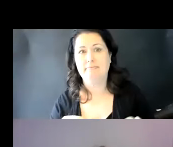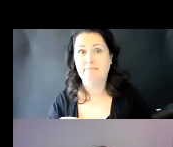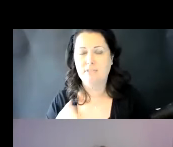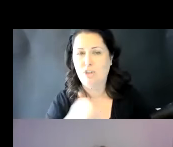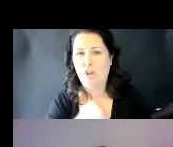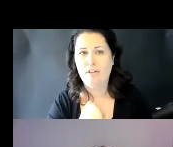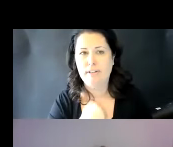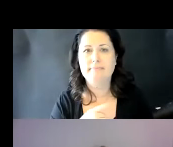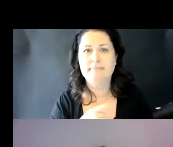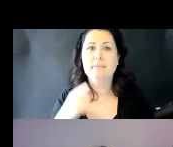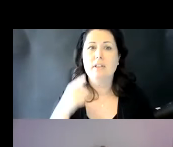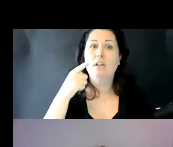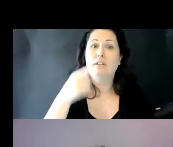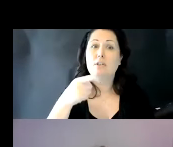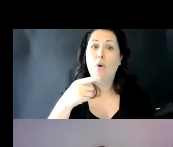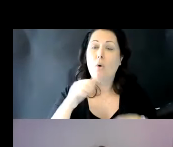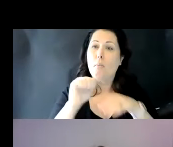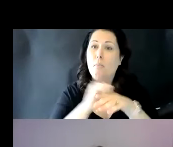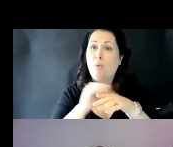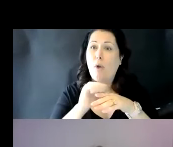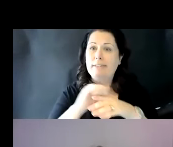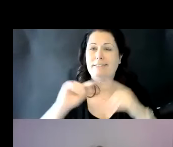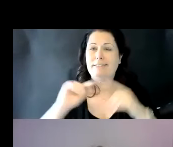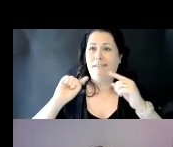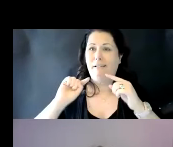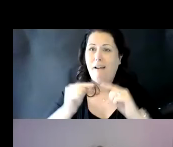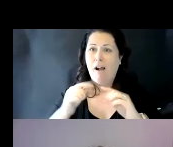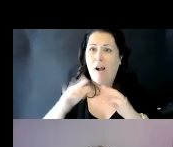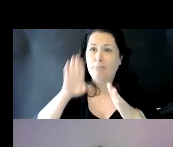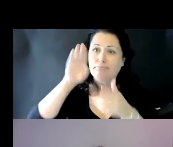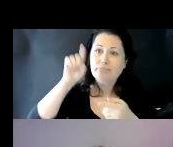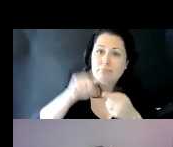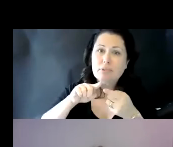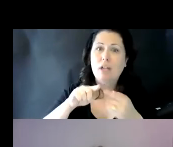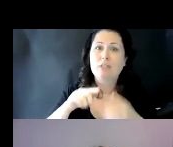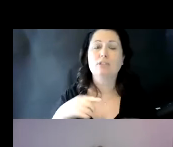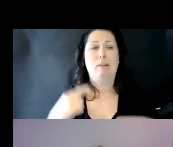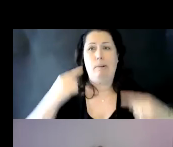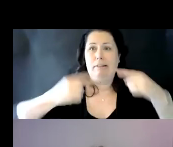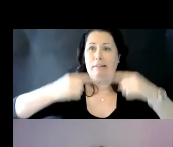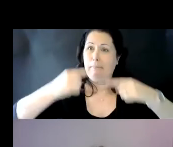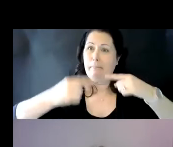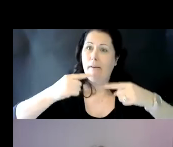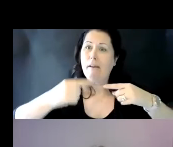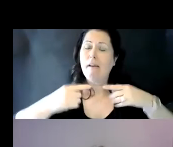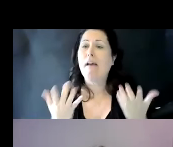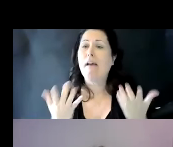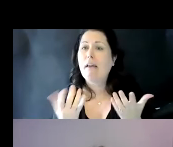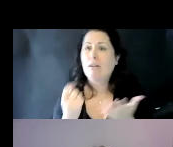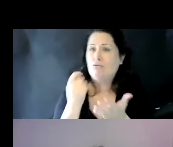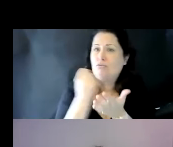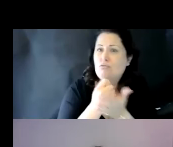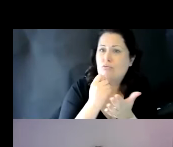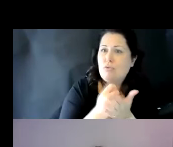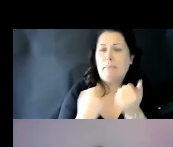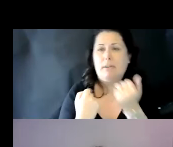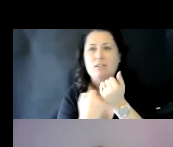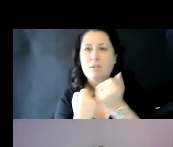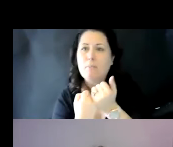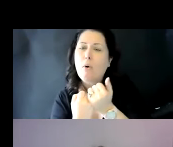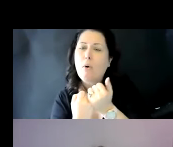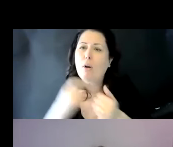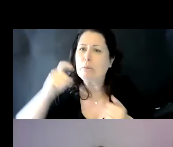it harm reduction? Is it abstinence? Then they started to debate whether or not treatment or support was necessary. Could you be in